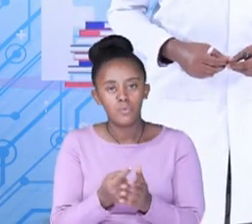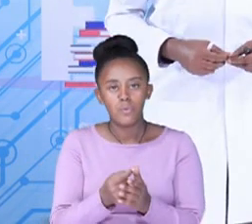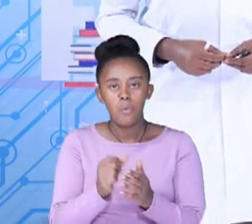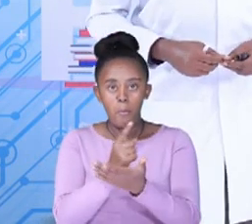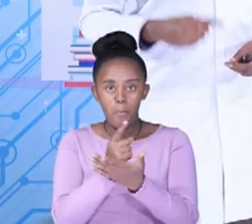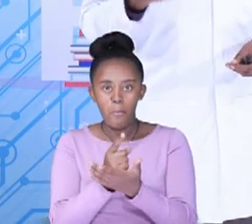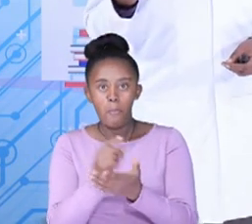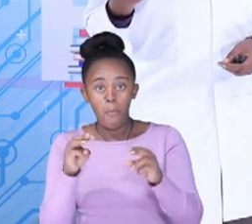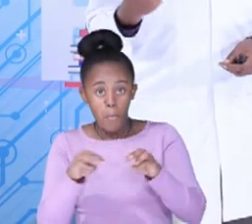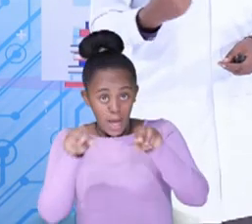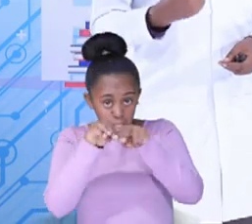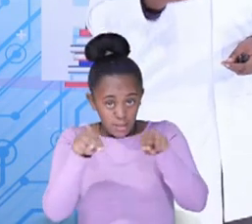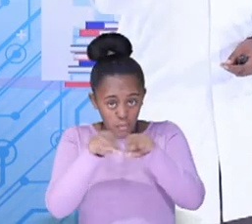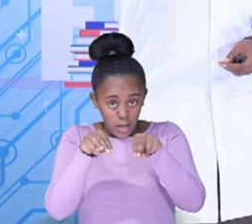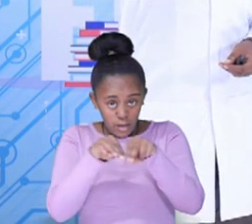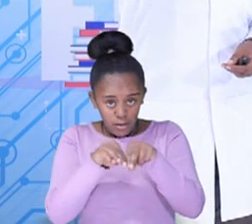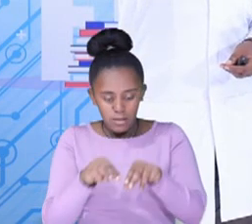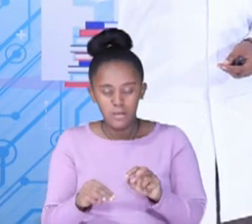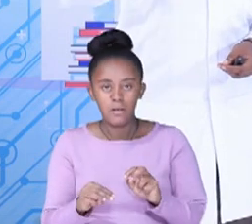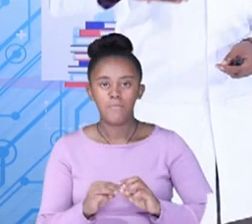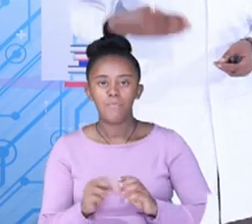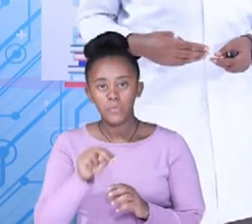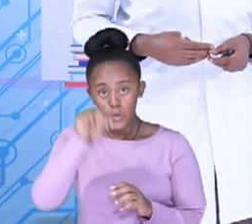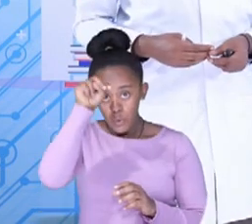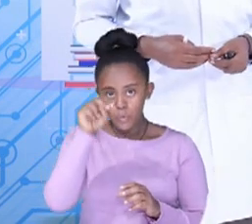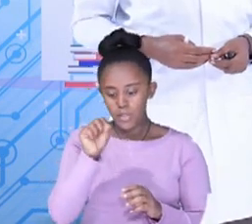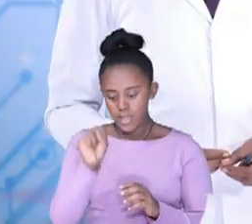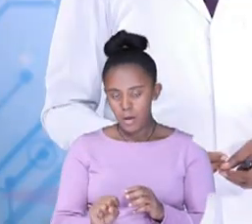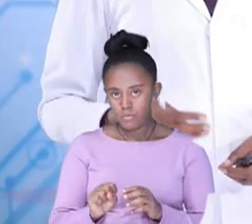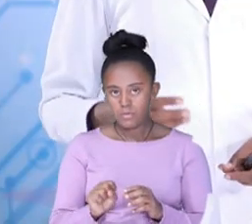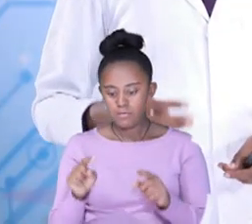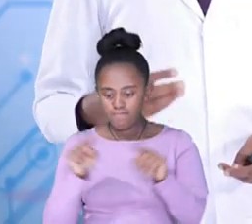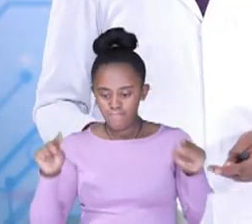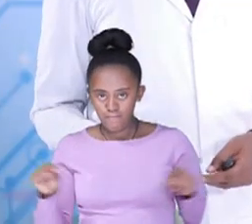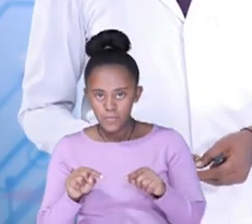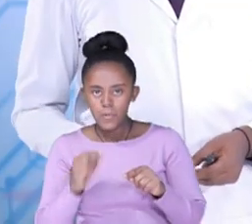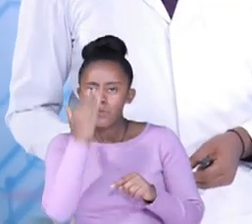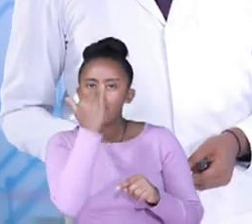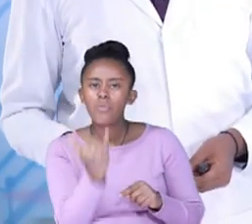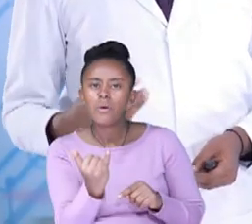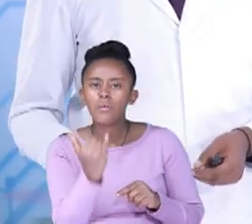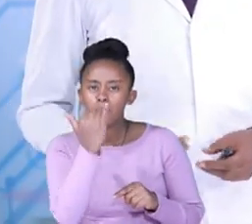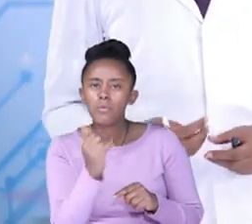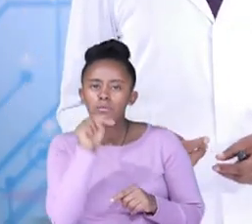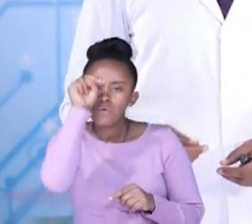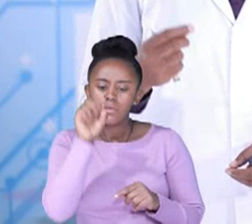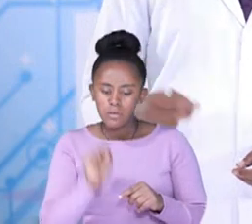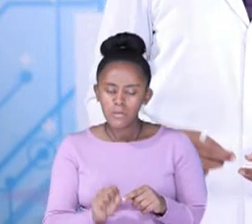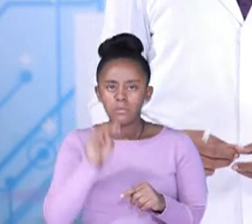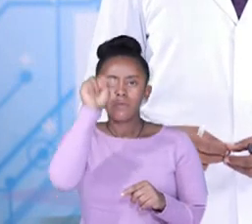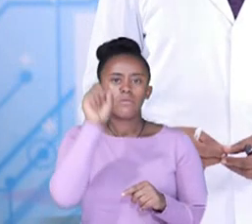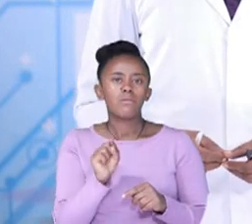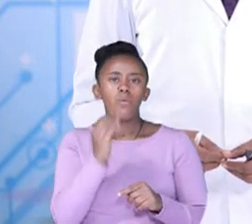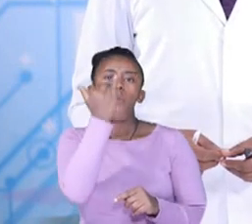magnet always rests in the north-south position. Why is that? Why magnet possess